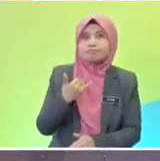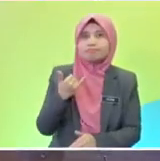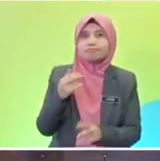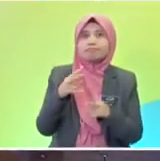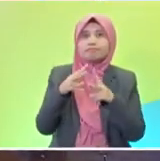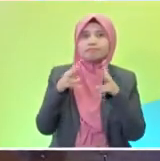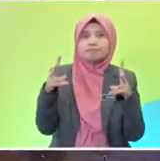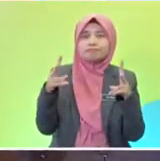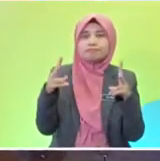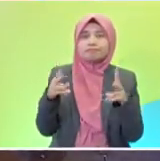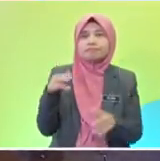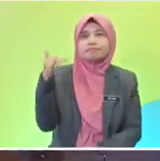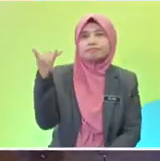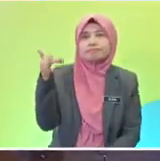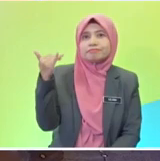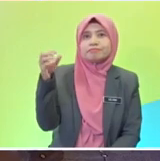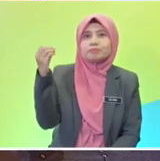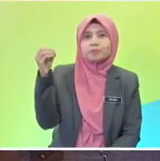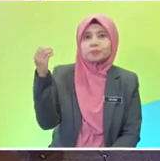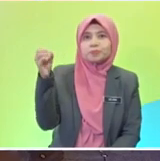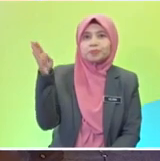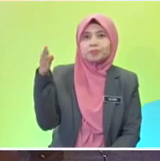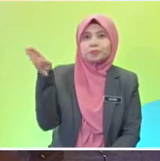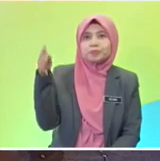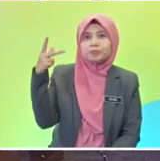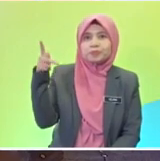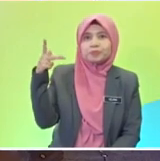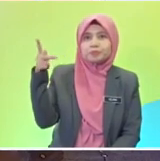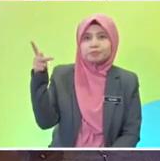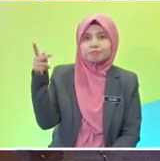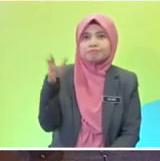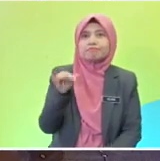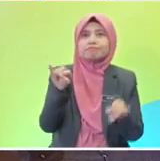pink, yellow and orange, blue and purple too.